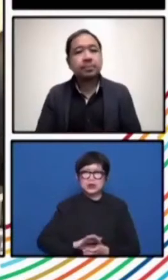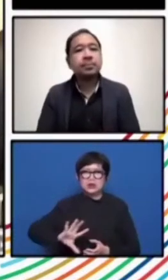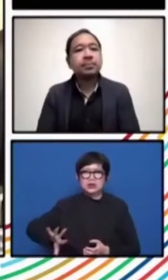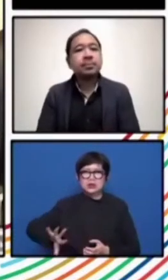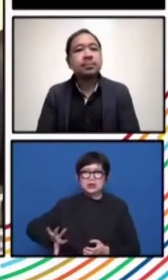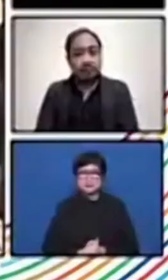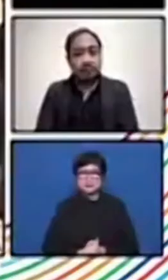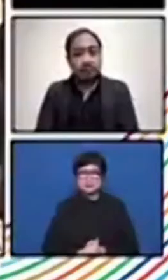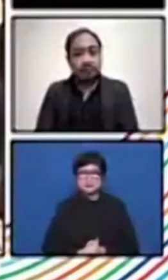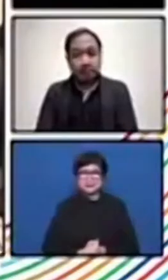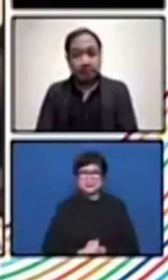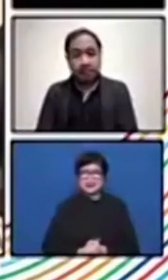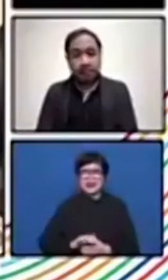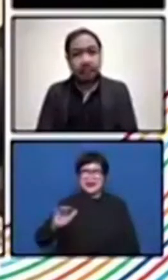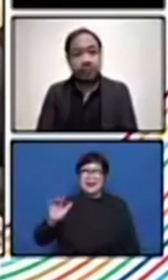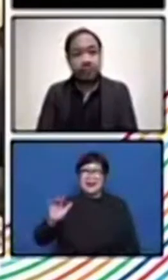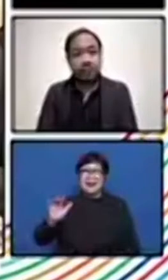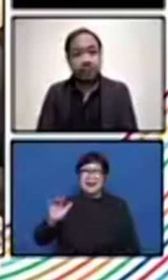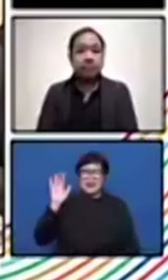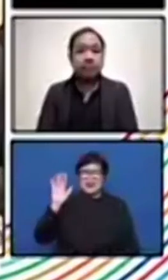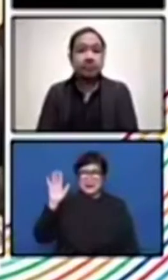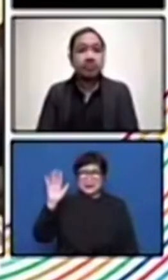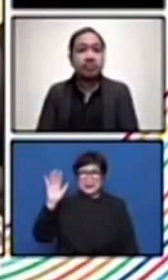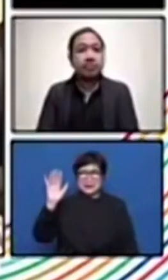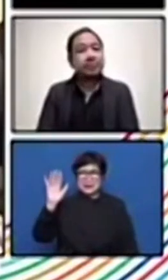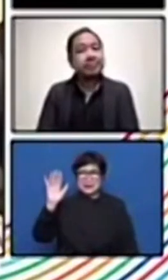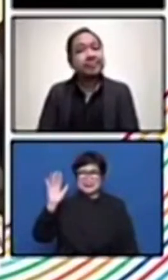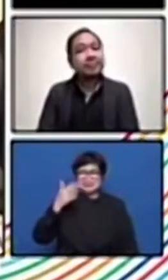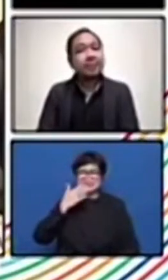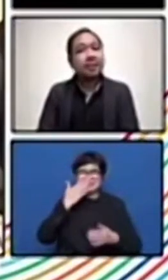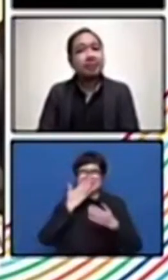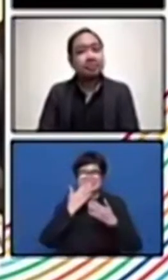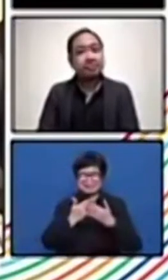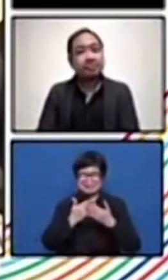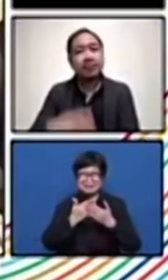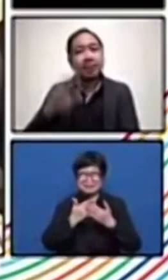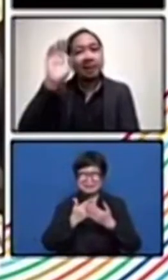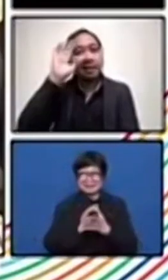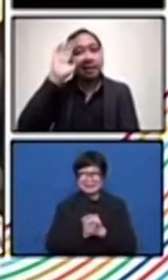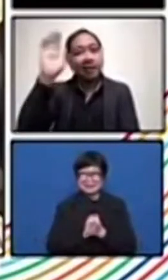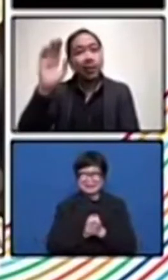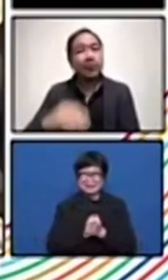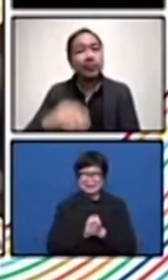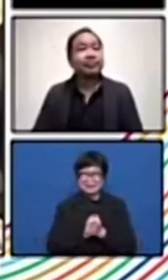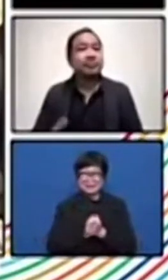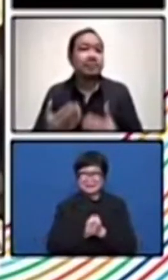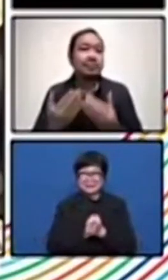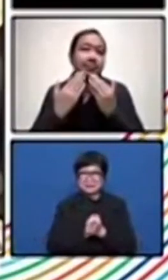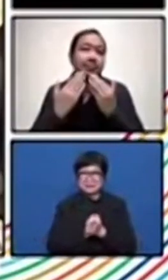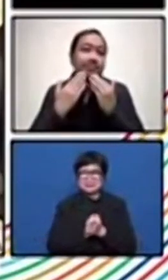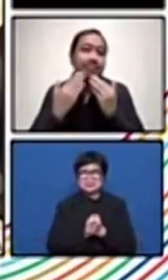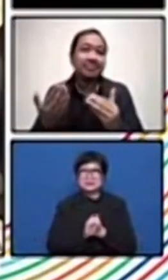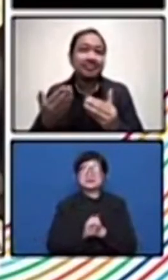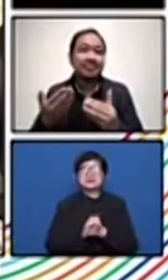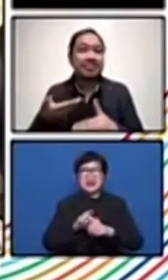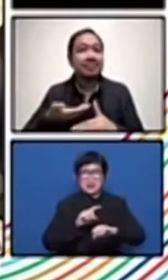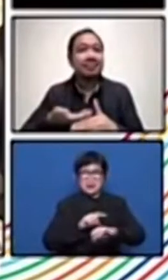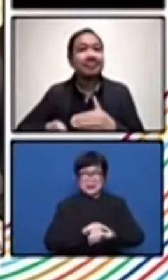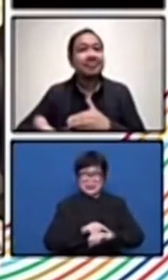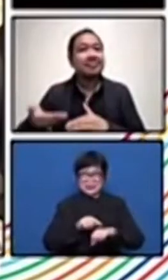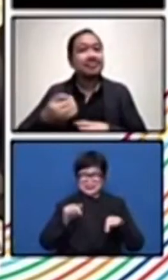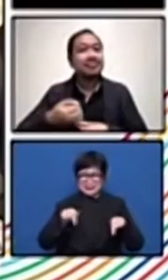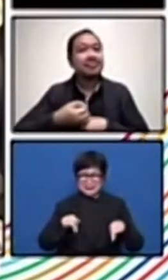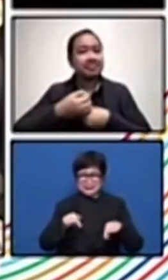hello thank you very much for giving opportunity to Cambodia delegation